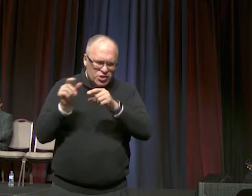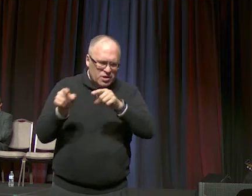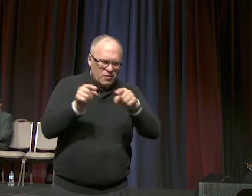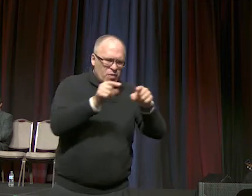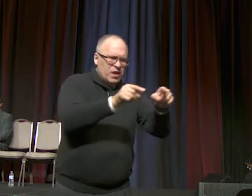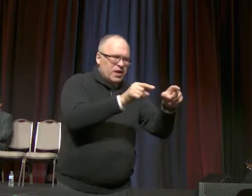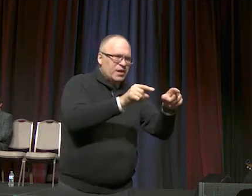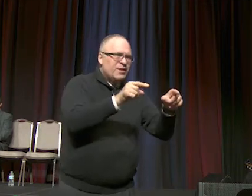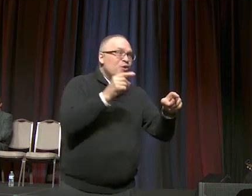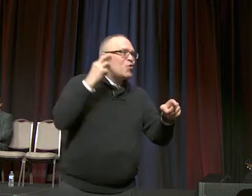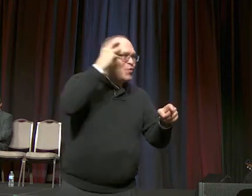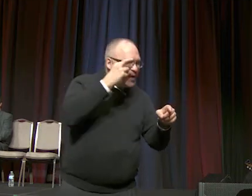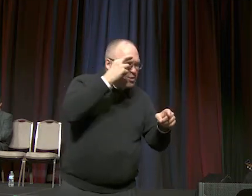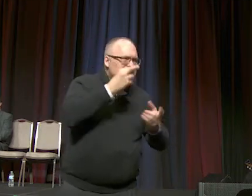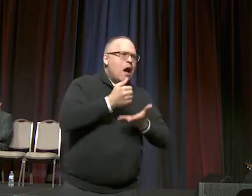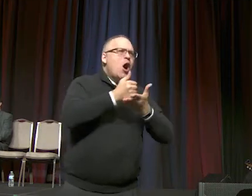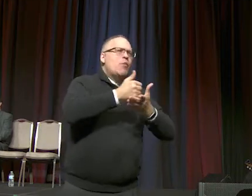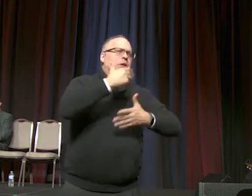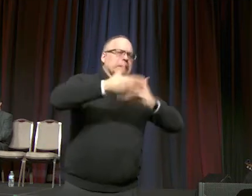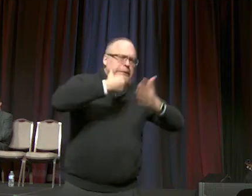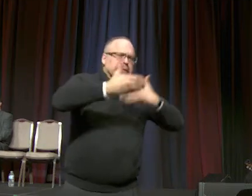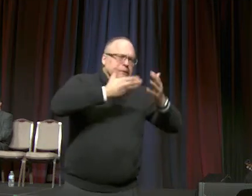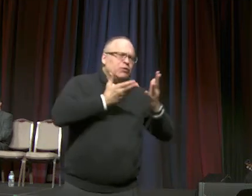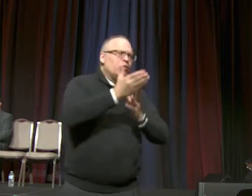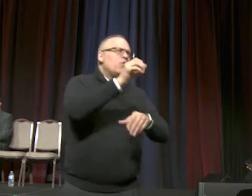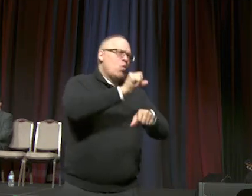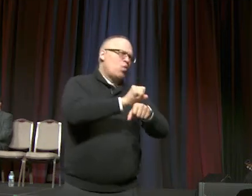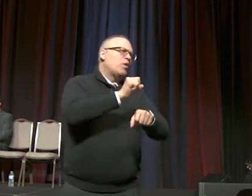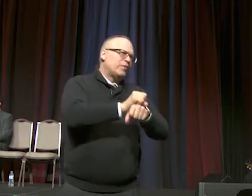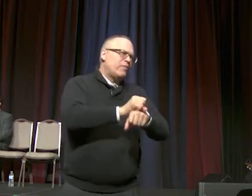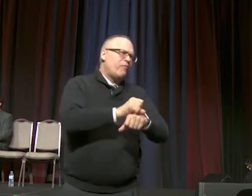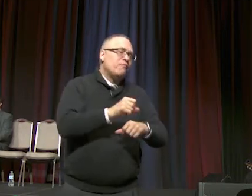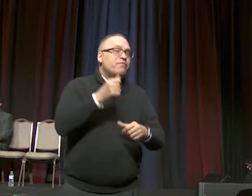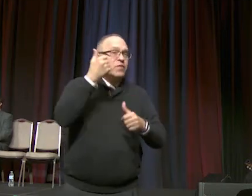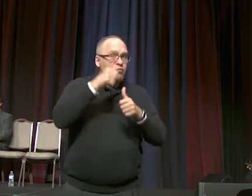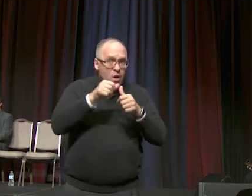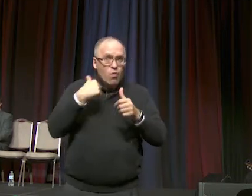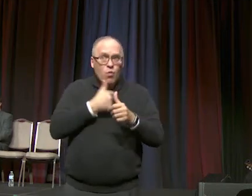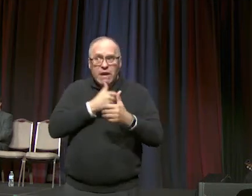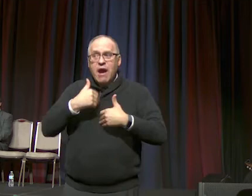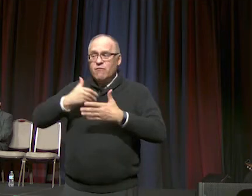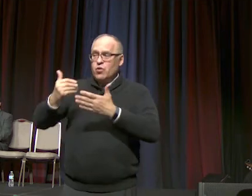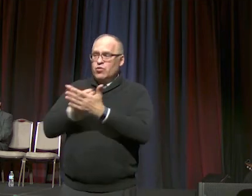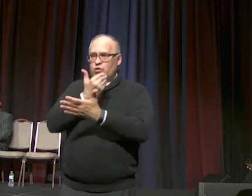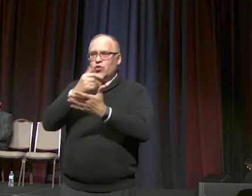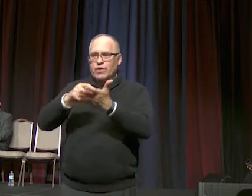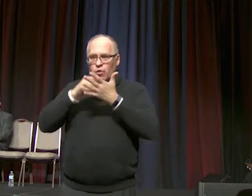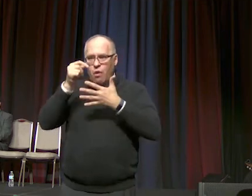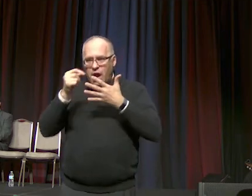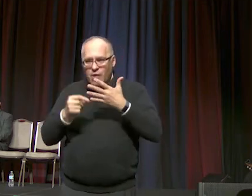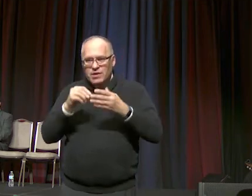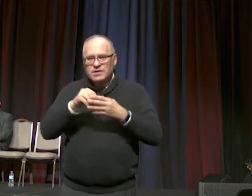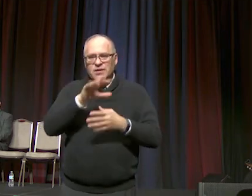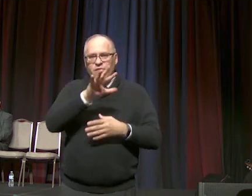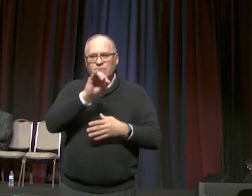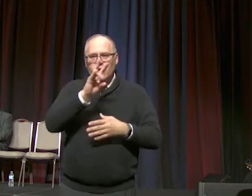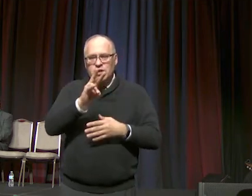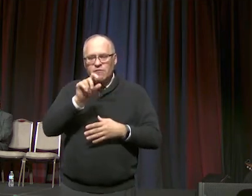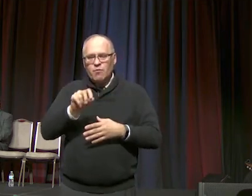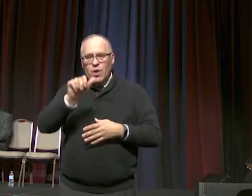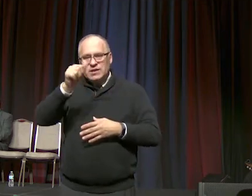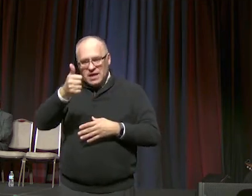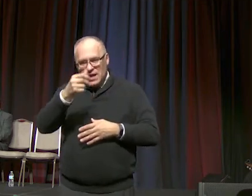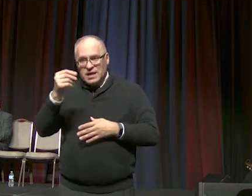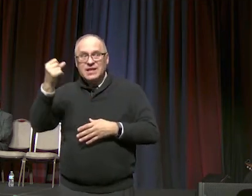that work done. You may remember that we have new requirements in paragraphs 507.10